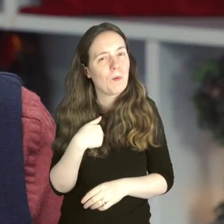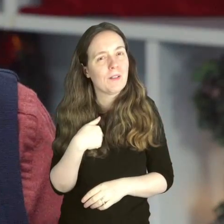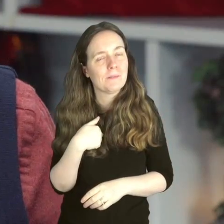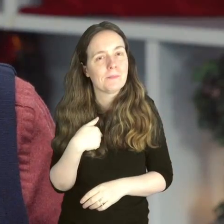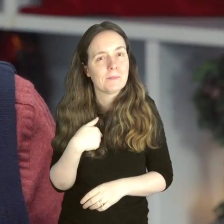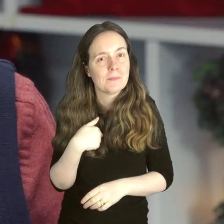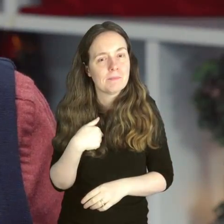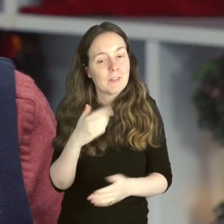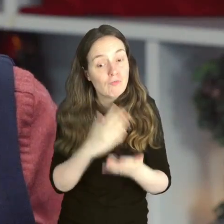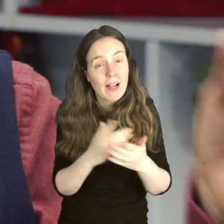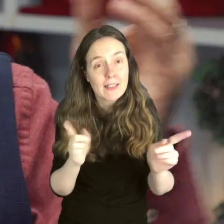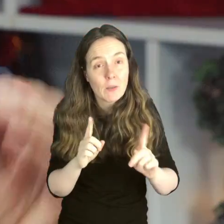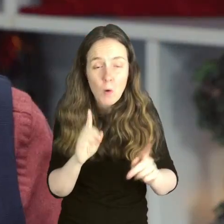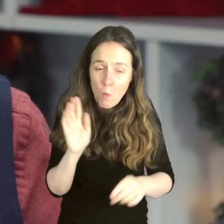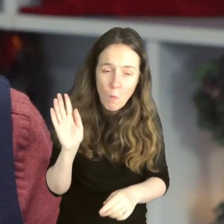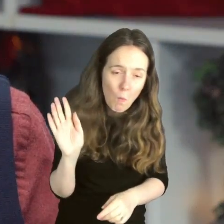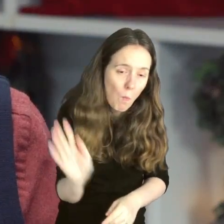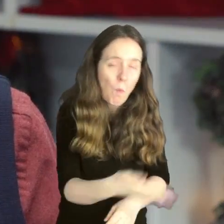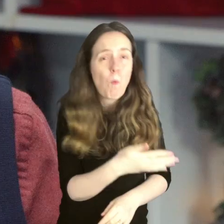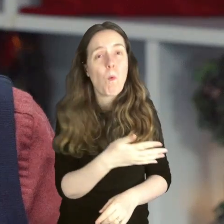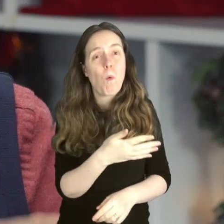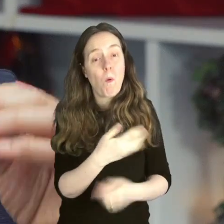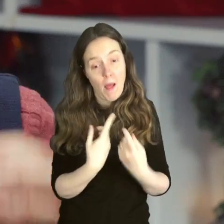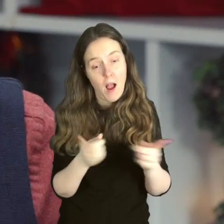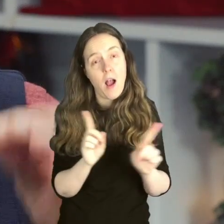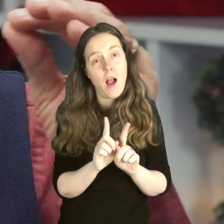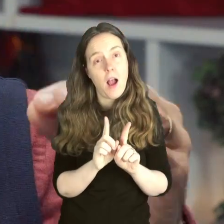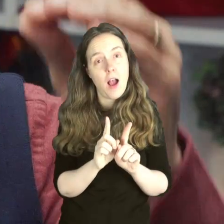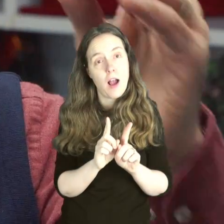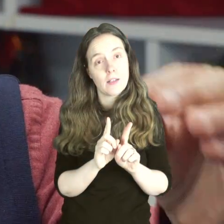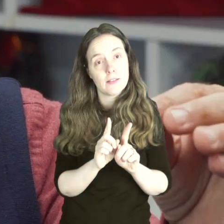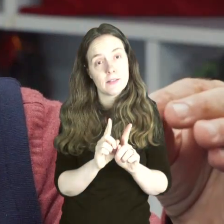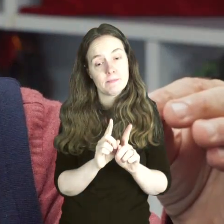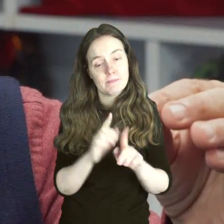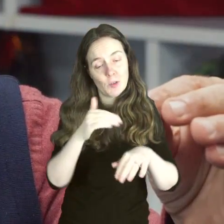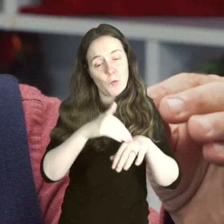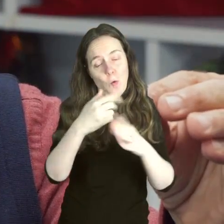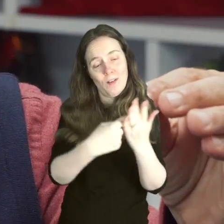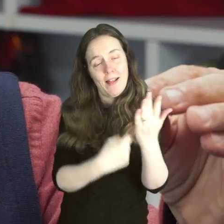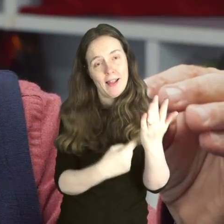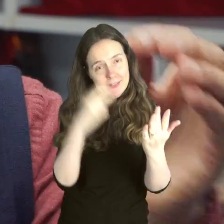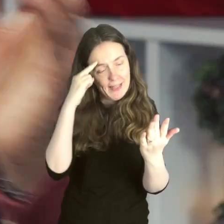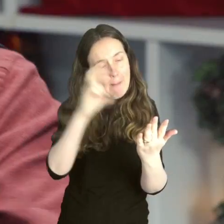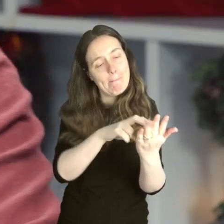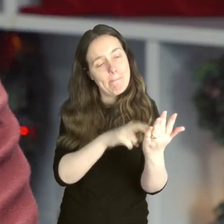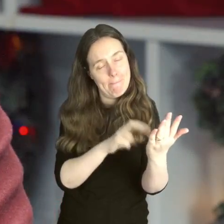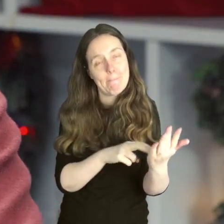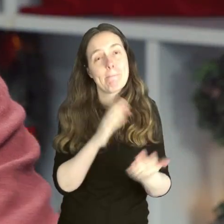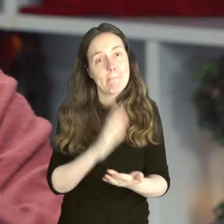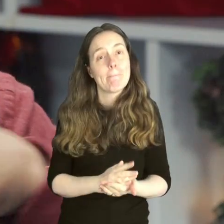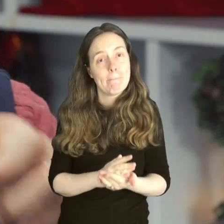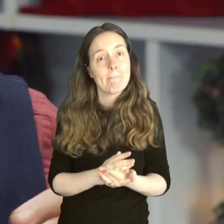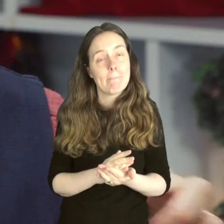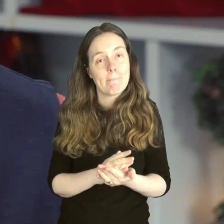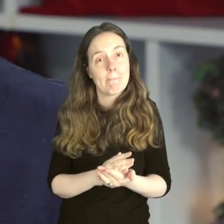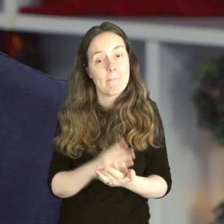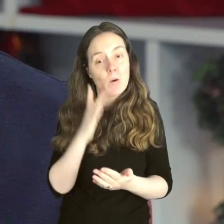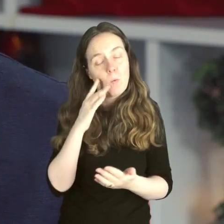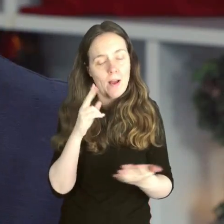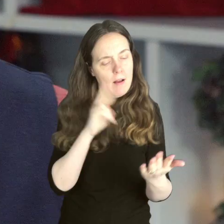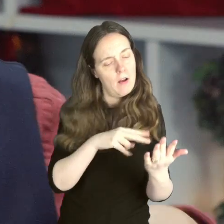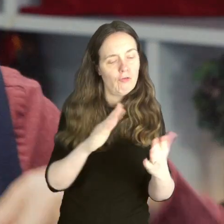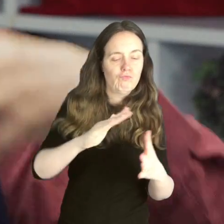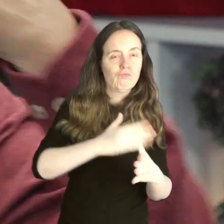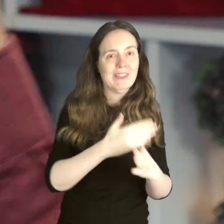of us, we are all on the naughty list. When we go back to the original